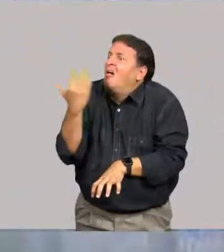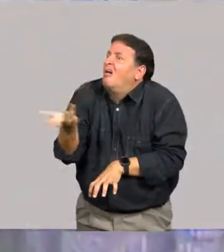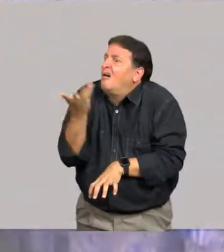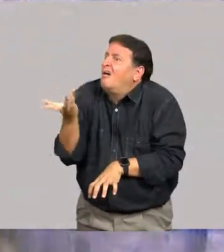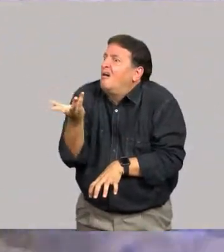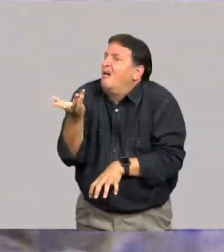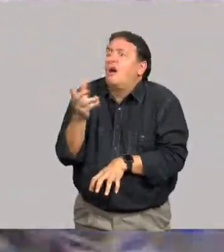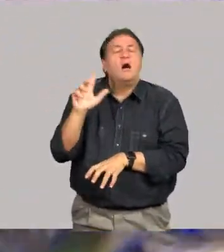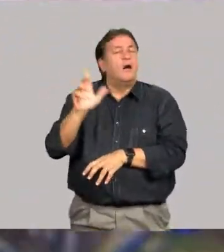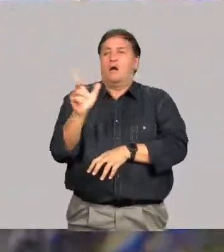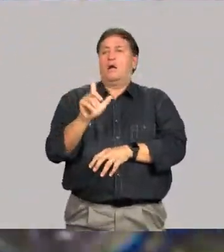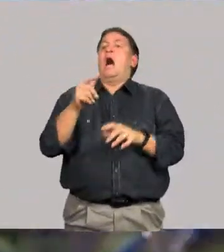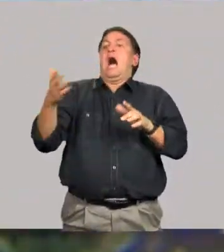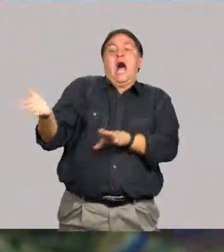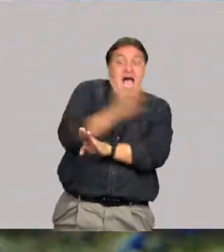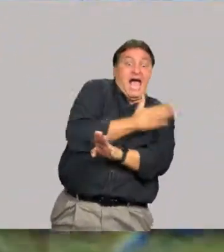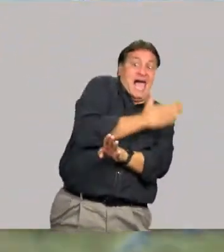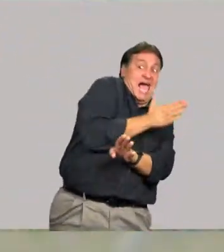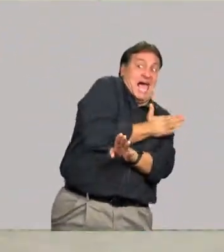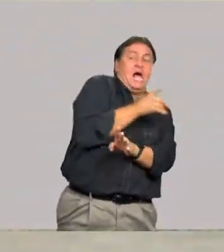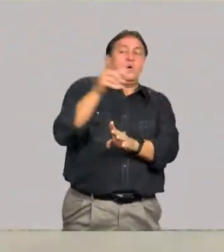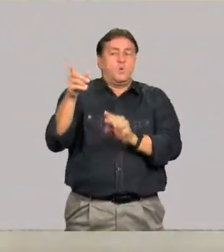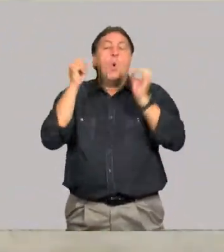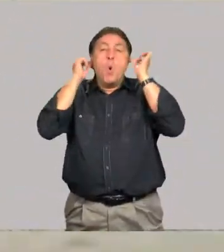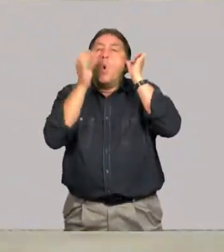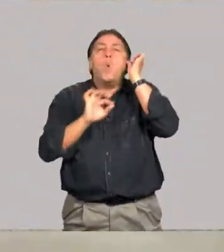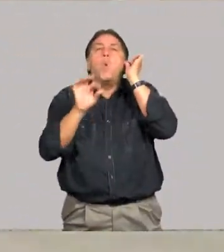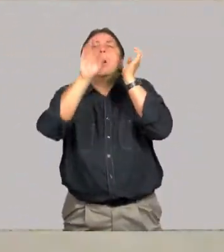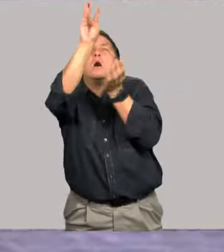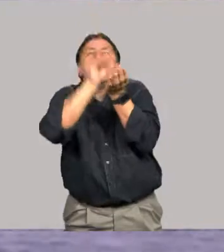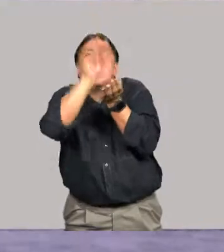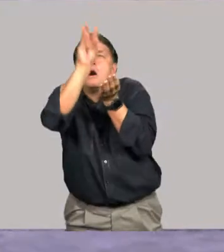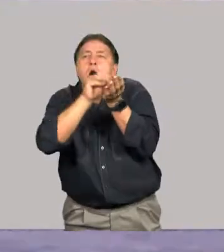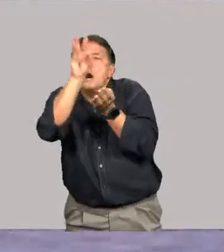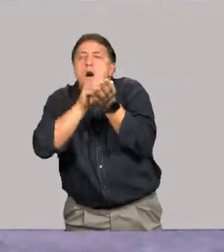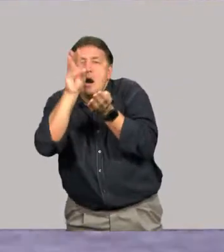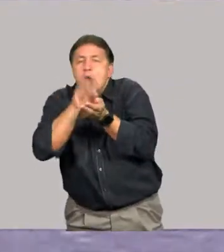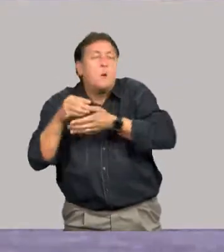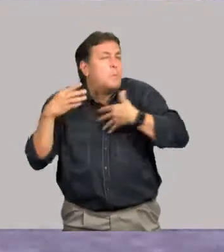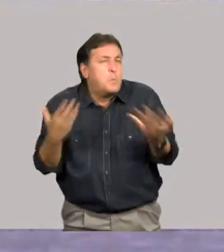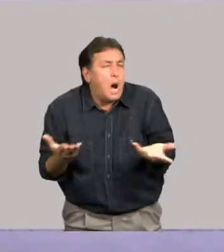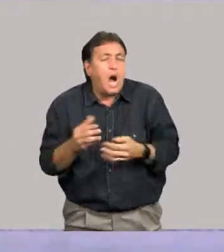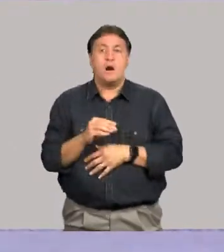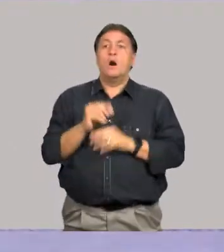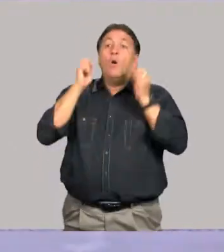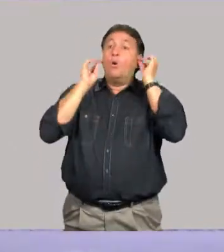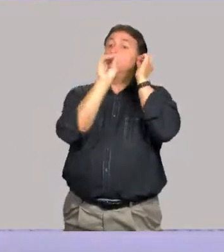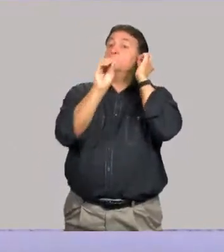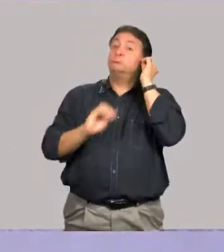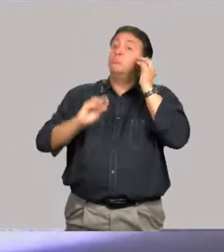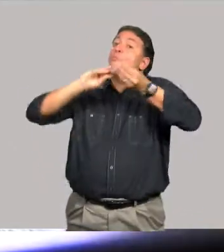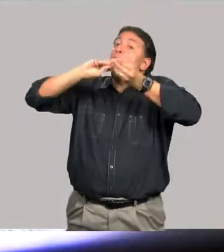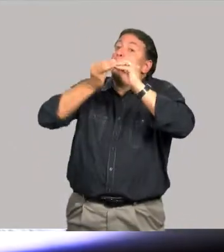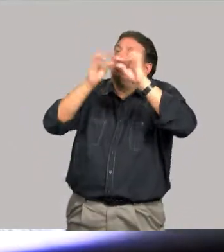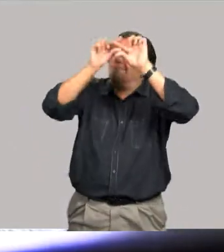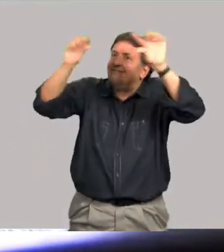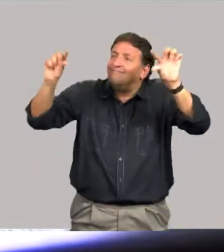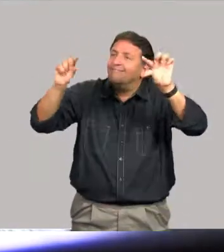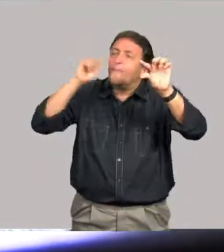Plan for the unexpected and be prepared for any situation that might arise. In the event of a power